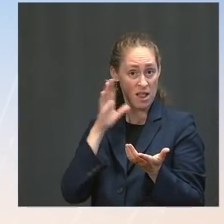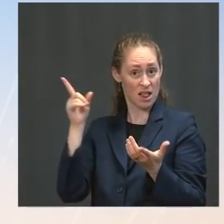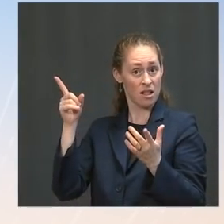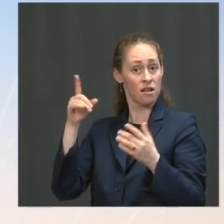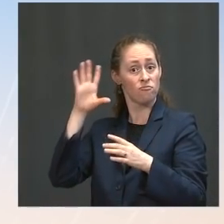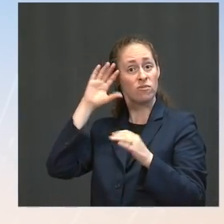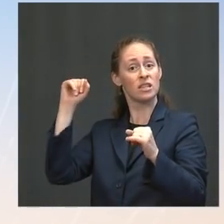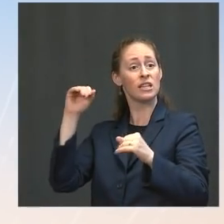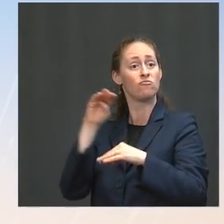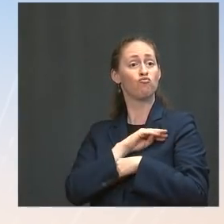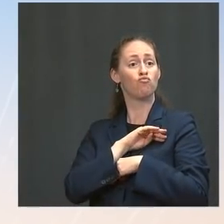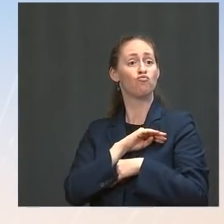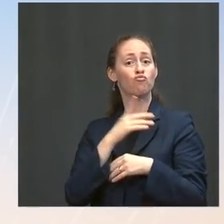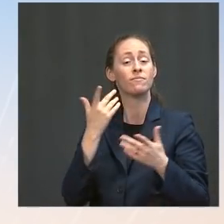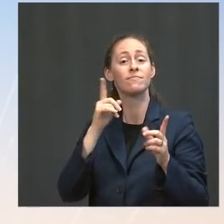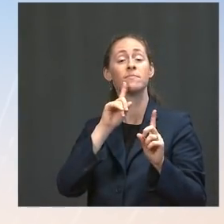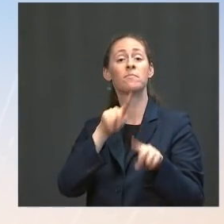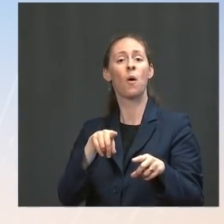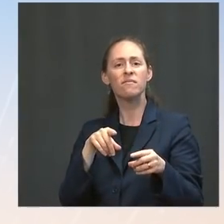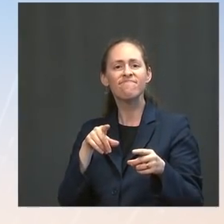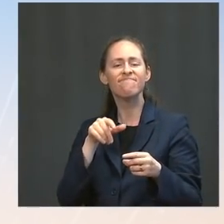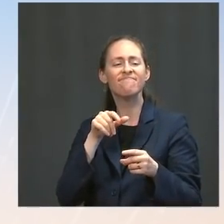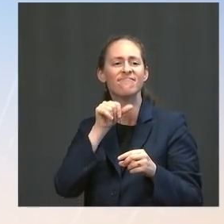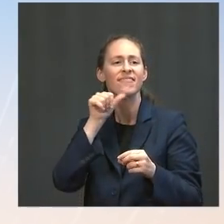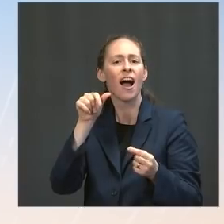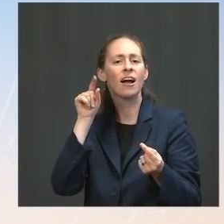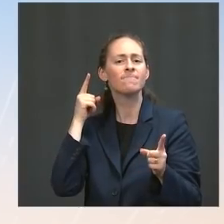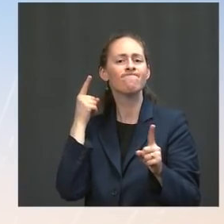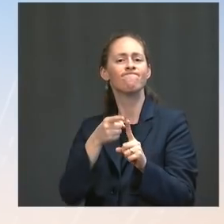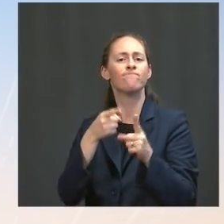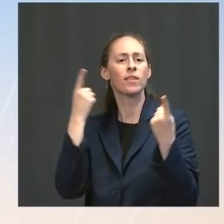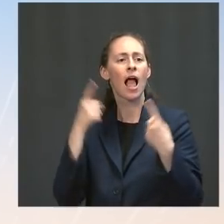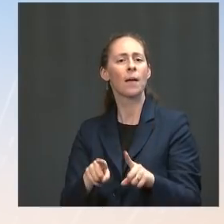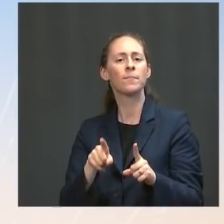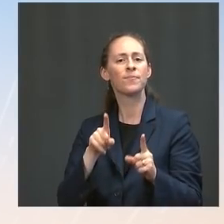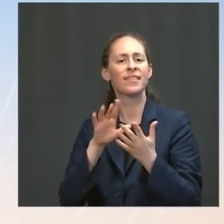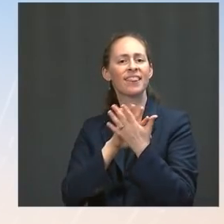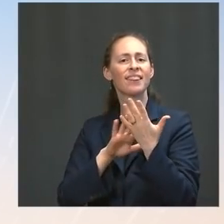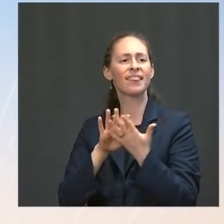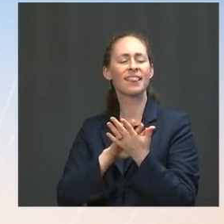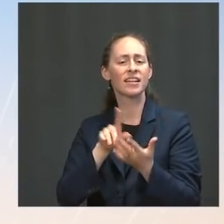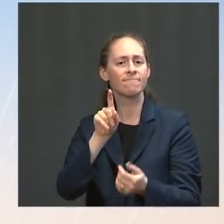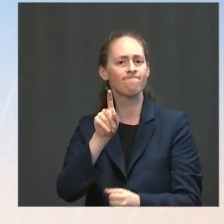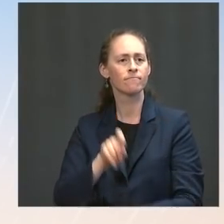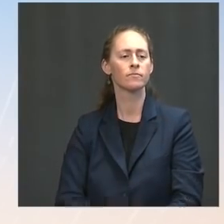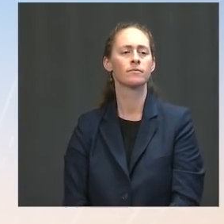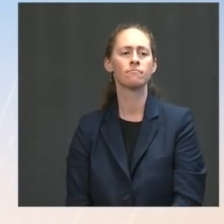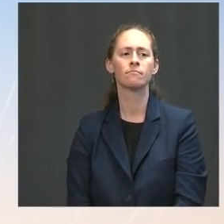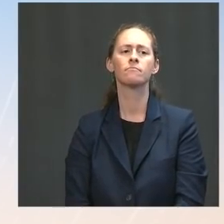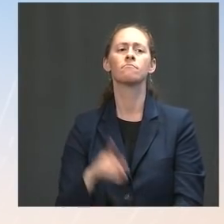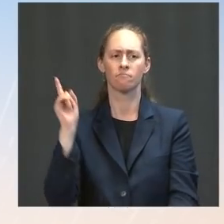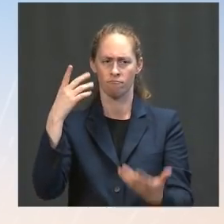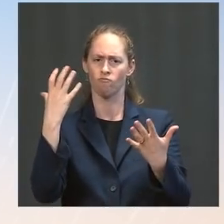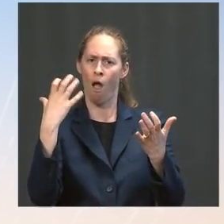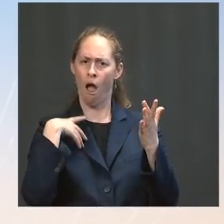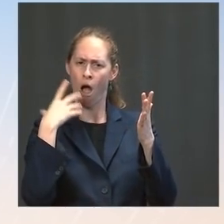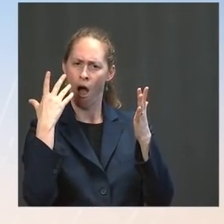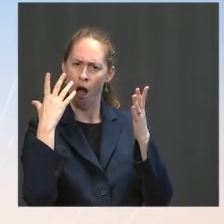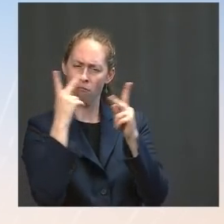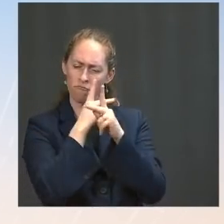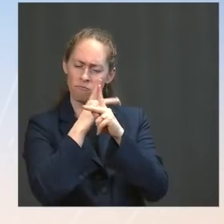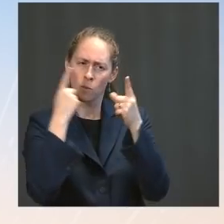point in time. How would we know then? I mean, you're giving the updates on Once the it's data. complete, but we'll you'll provide say, that to you. This is it. This is the last Sure. update we're going to give on the numbers.